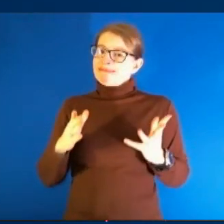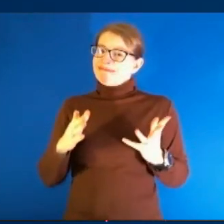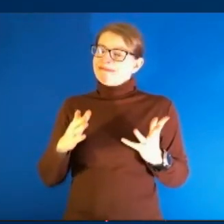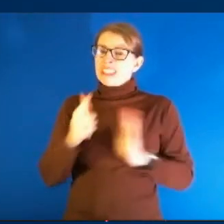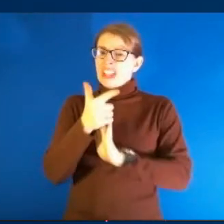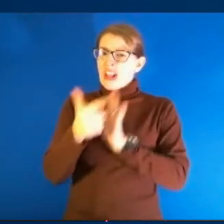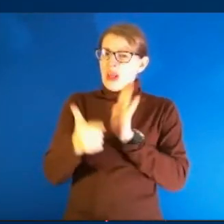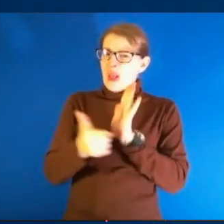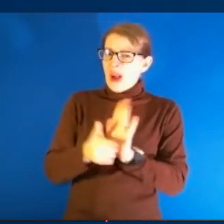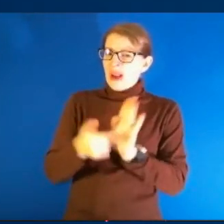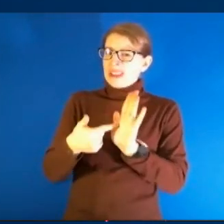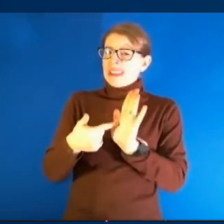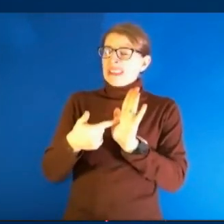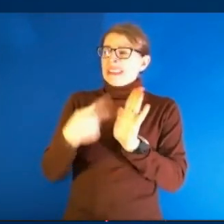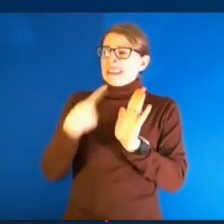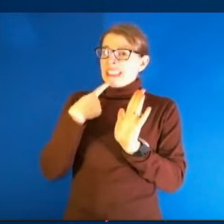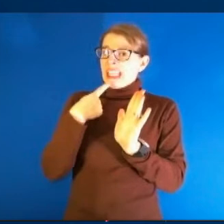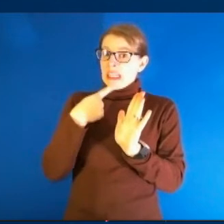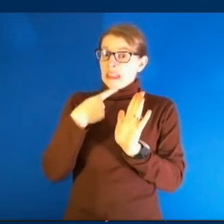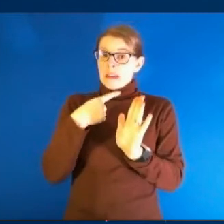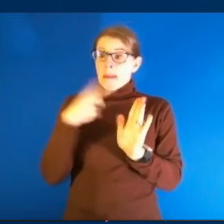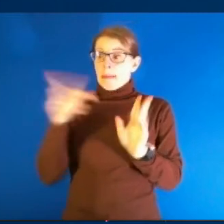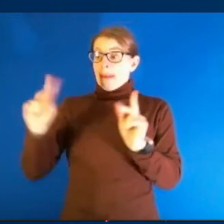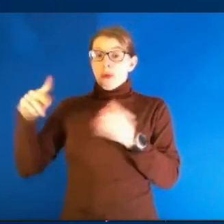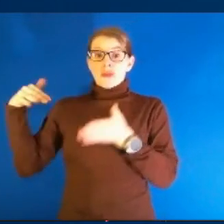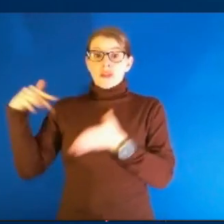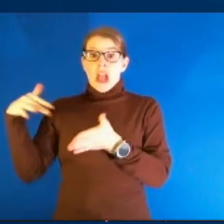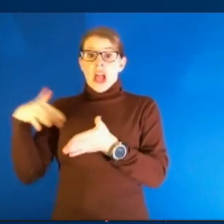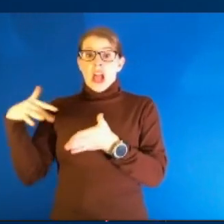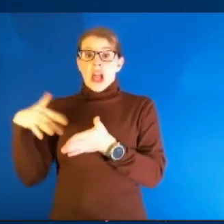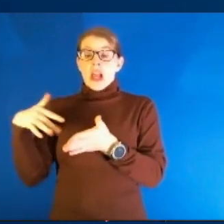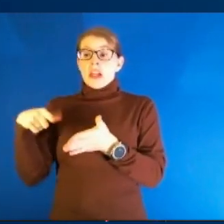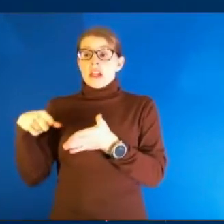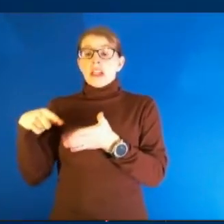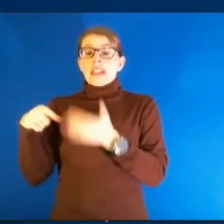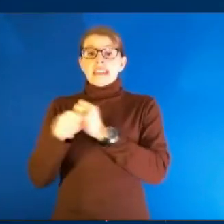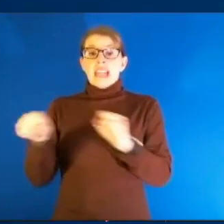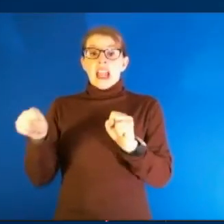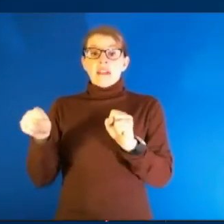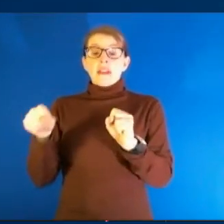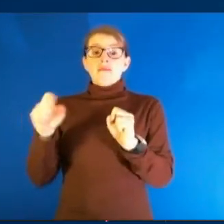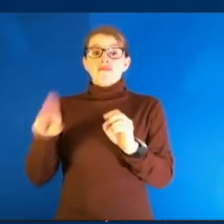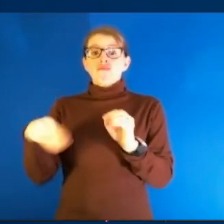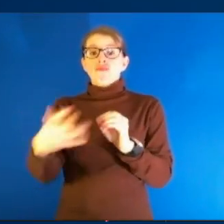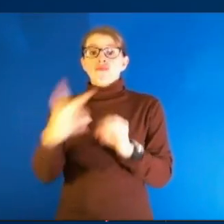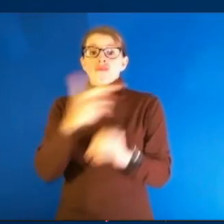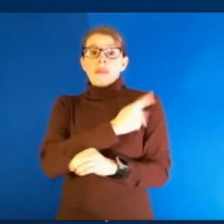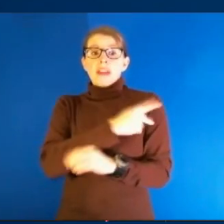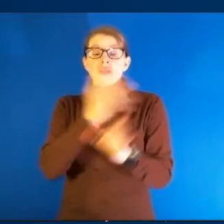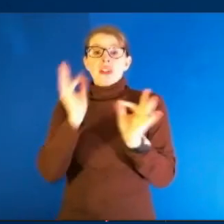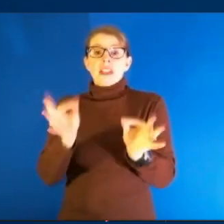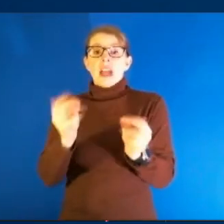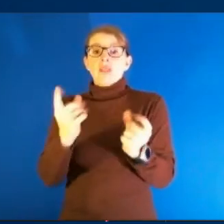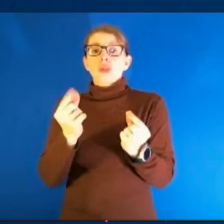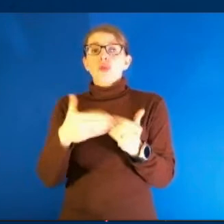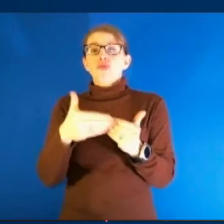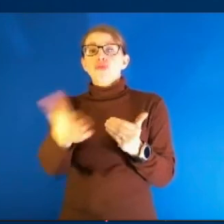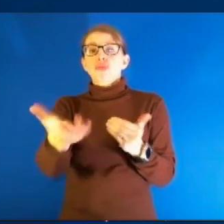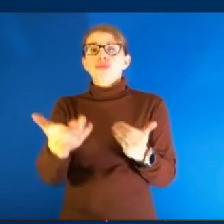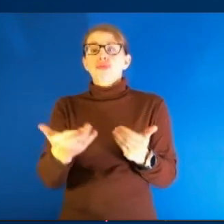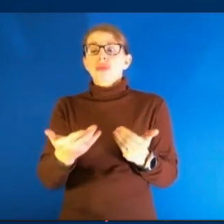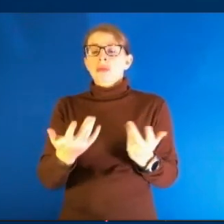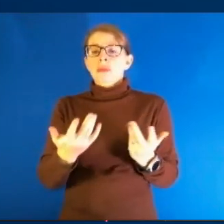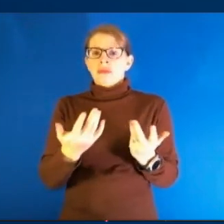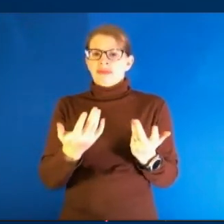have worked with the medications the most and said they're so safe, you can take them, and you patients can go decide how you're going to do it. We'll give you